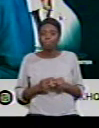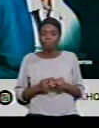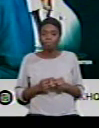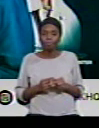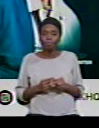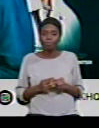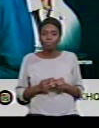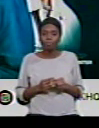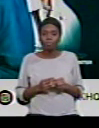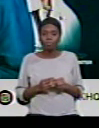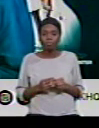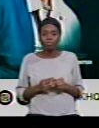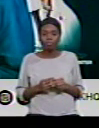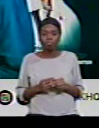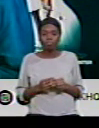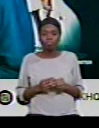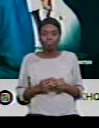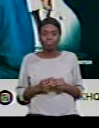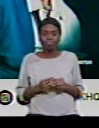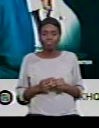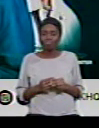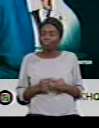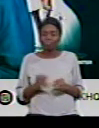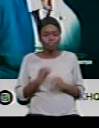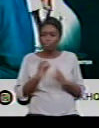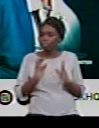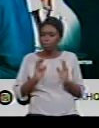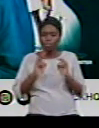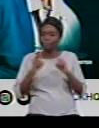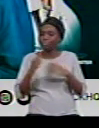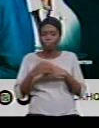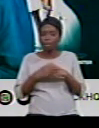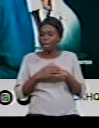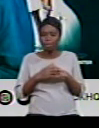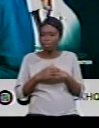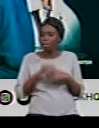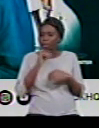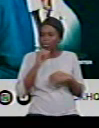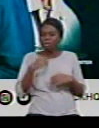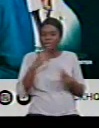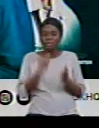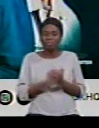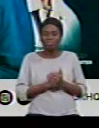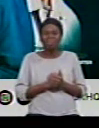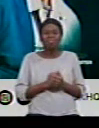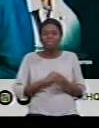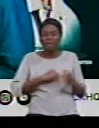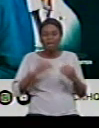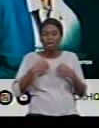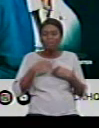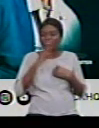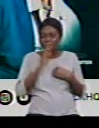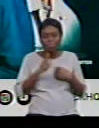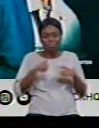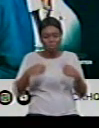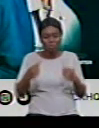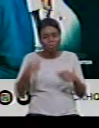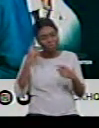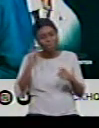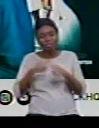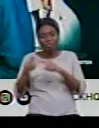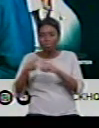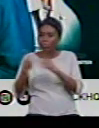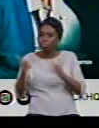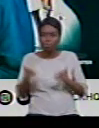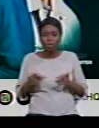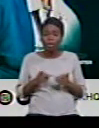You know, don't look back. Don't ever say, I have been attending GCK crusade.